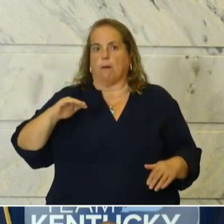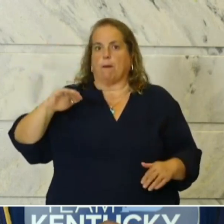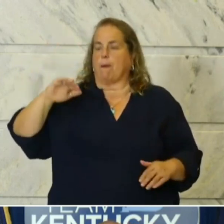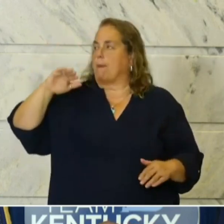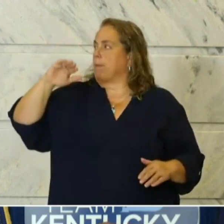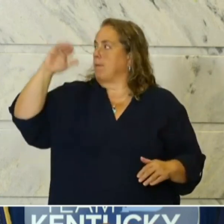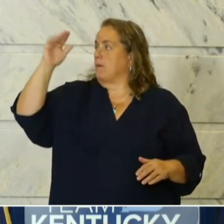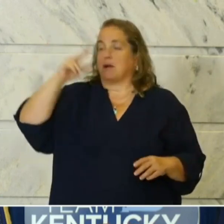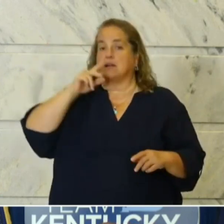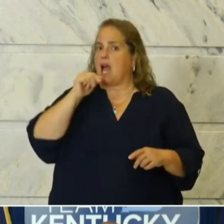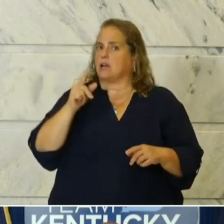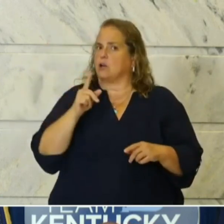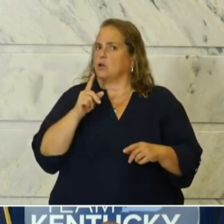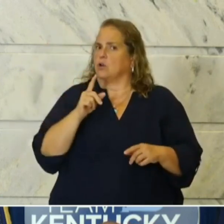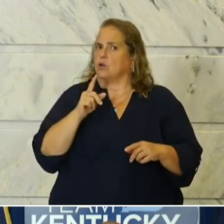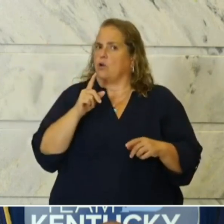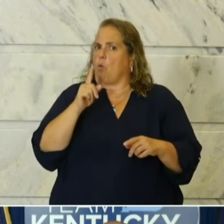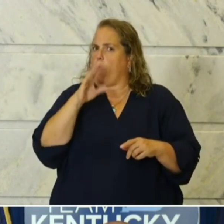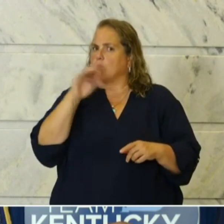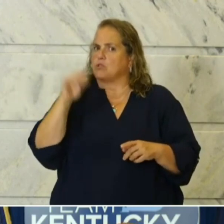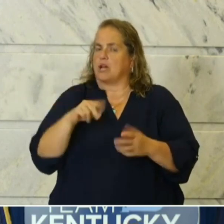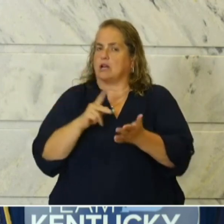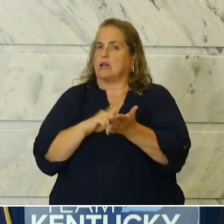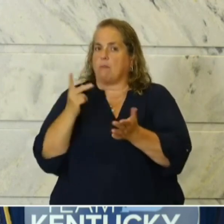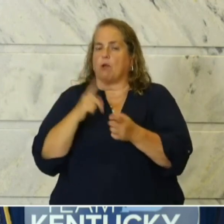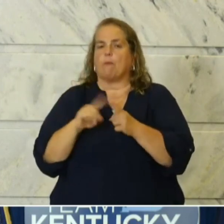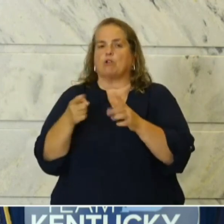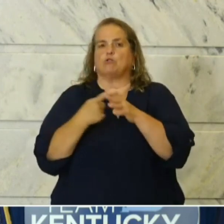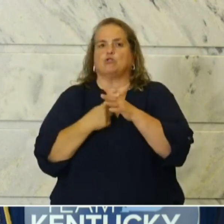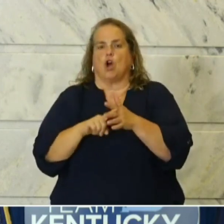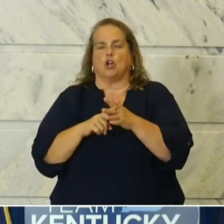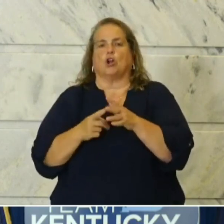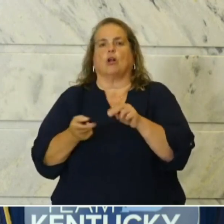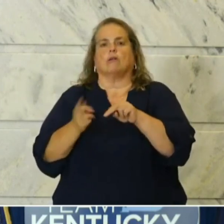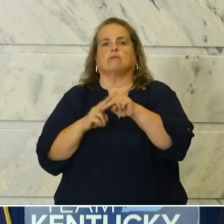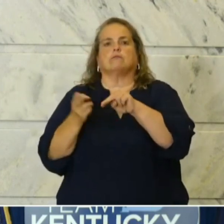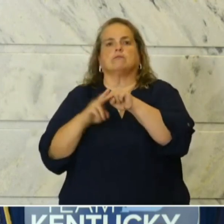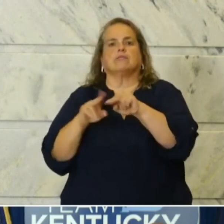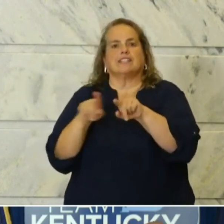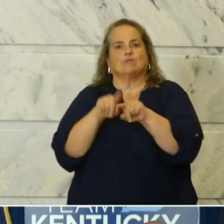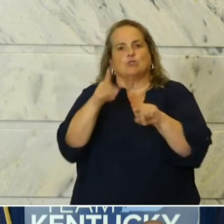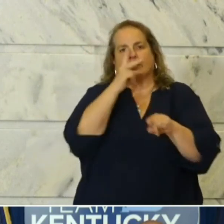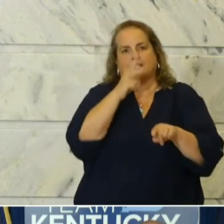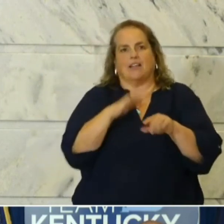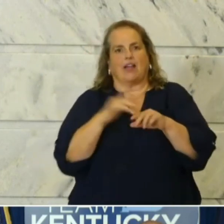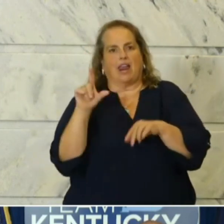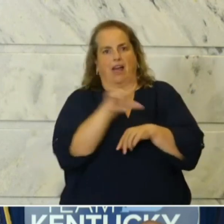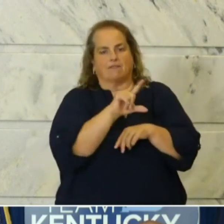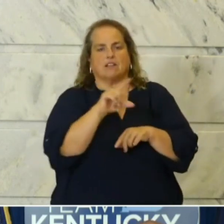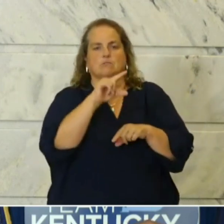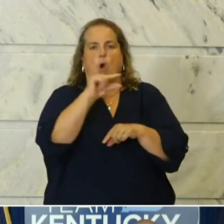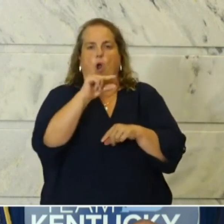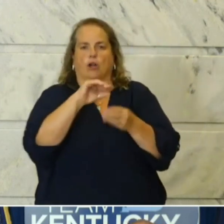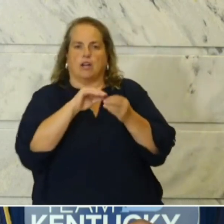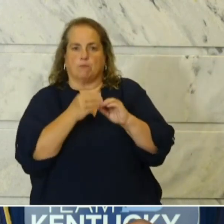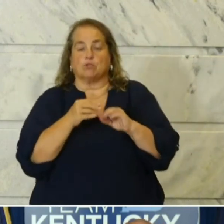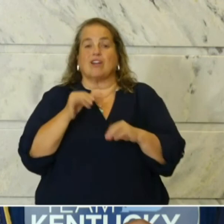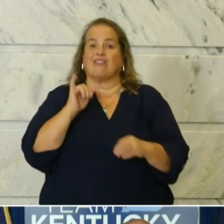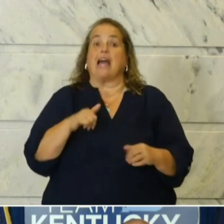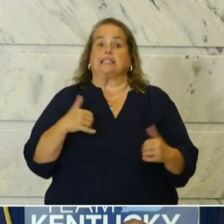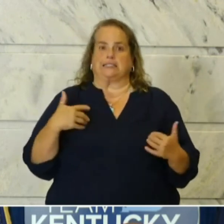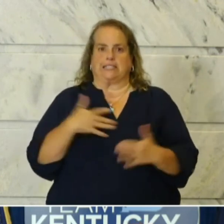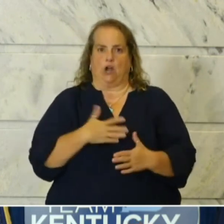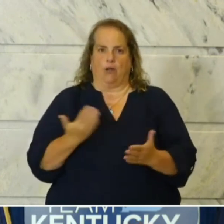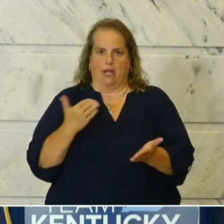quite doubling, but you're starting the beginning of that progression, which you saw on the far left at much smaller numbers. That's scary